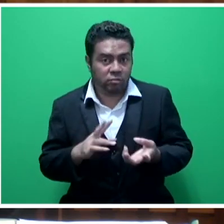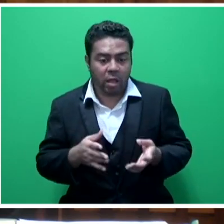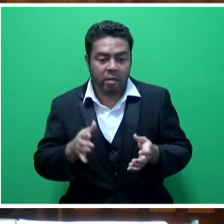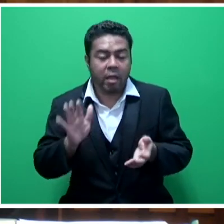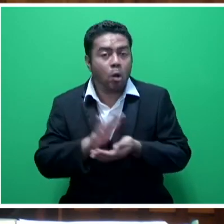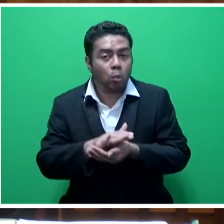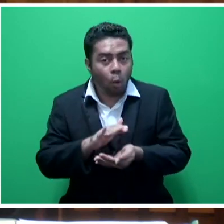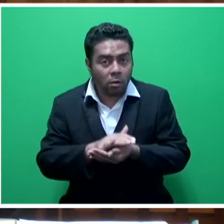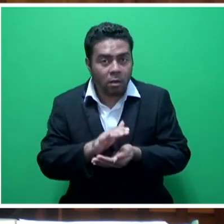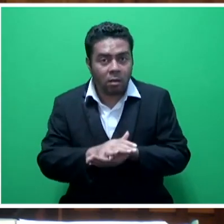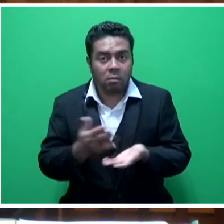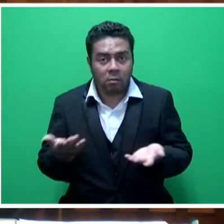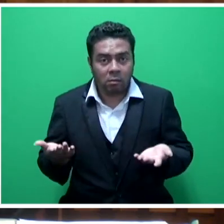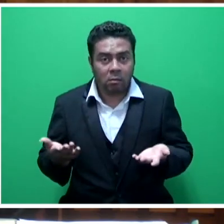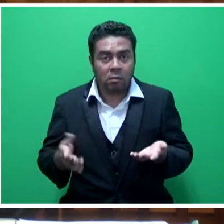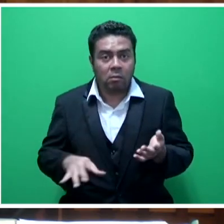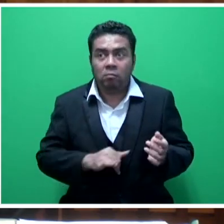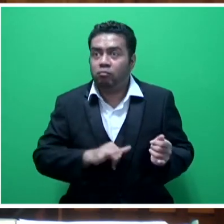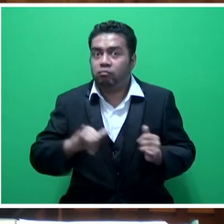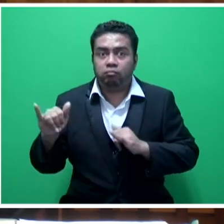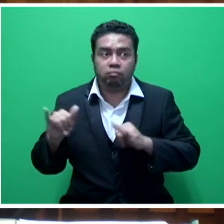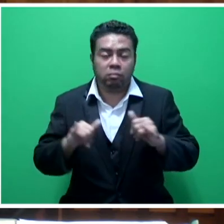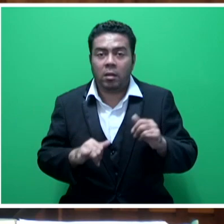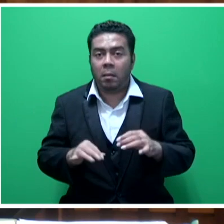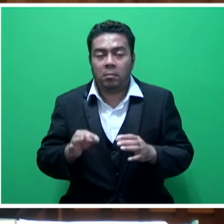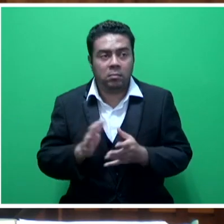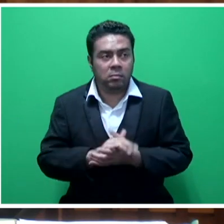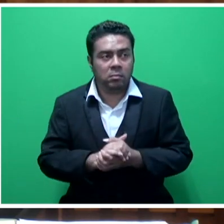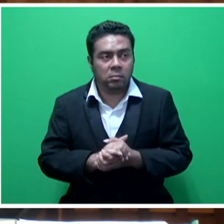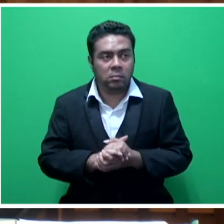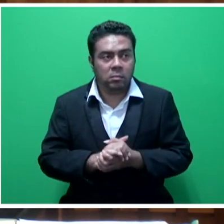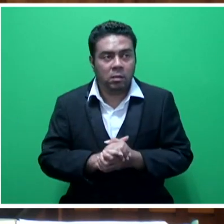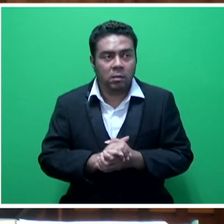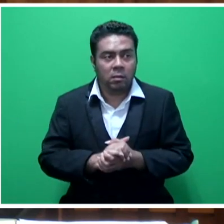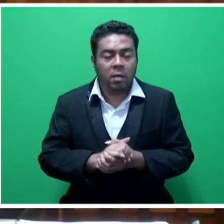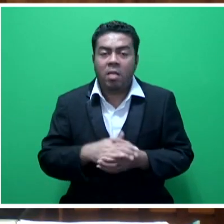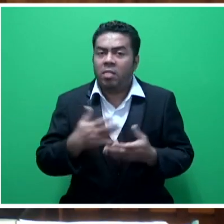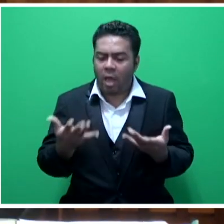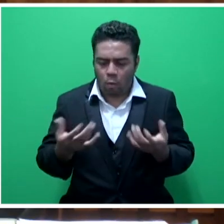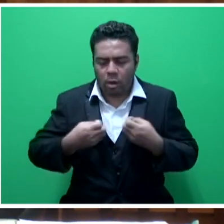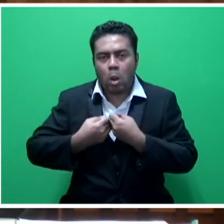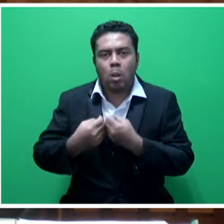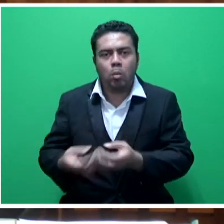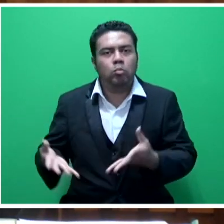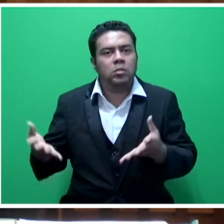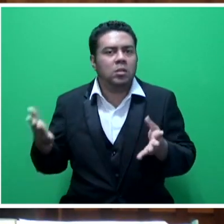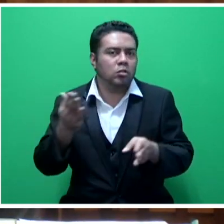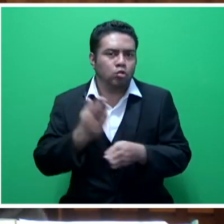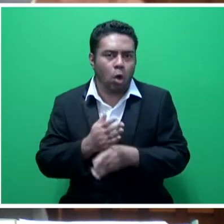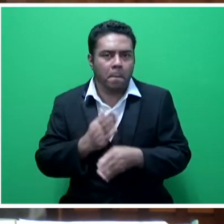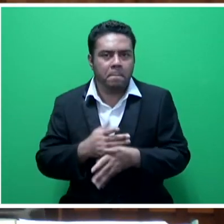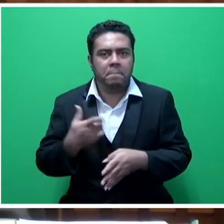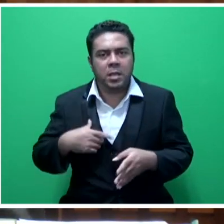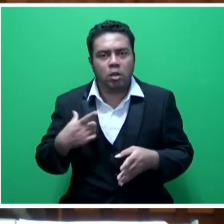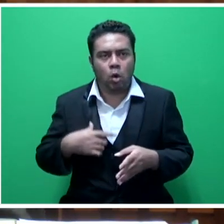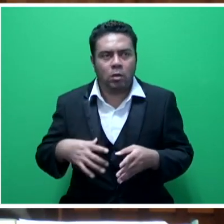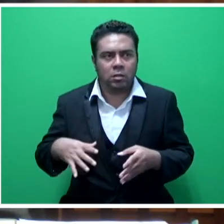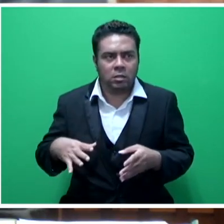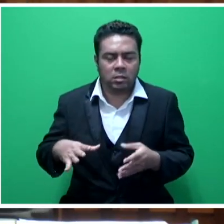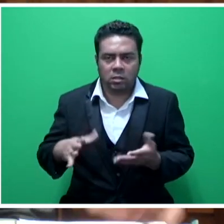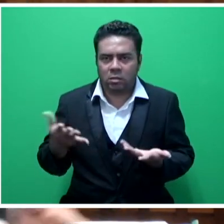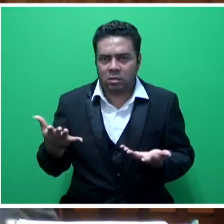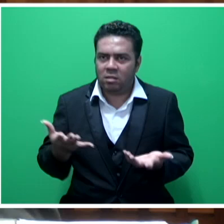Yangon, LA, San Francisco, Sydney, Brisbane, they would potentially lose out the market because they would be beholden to a